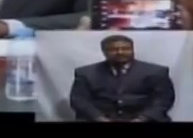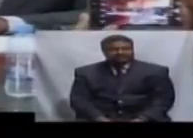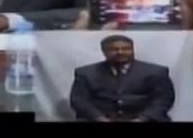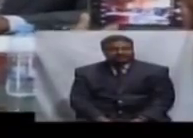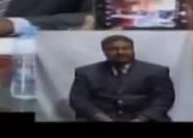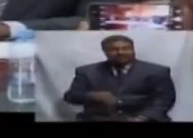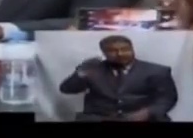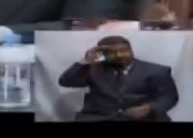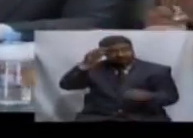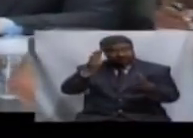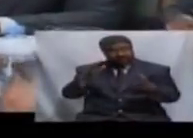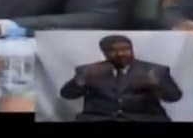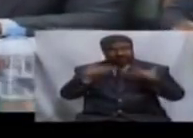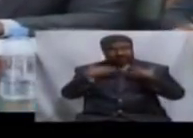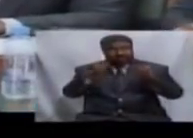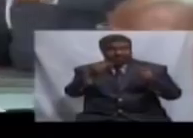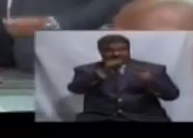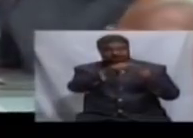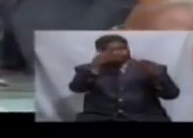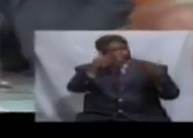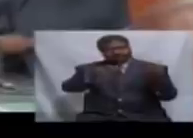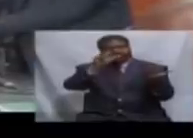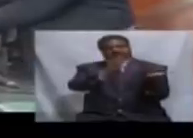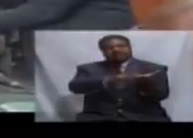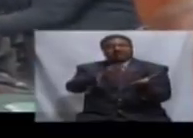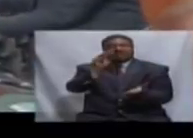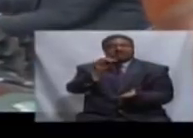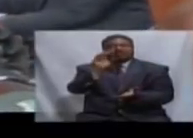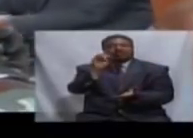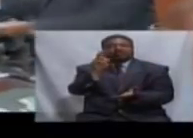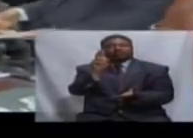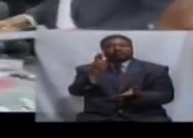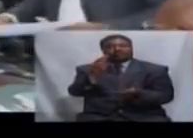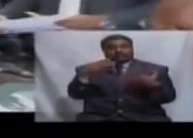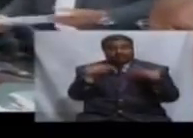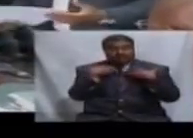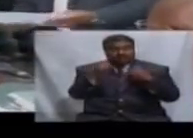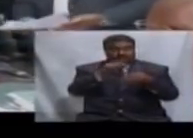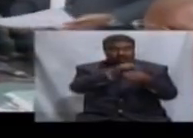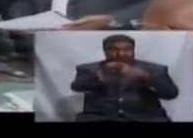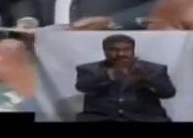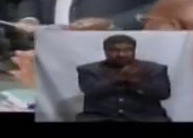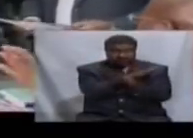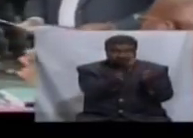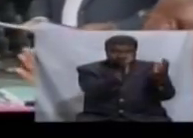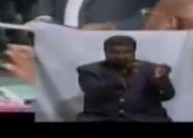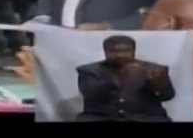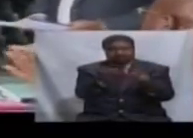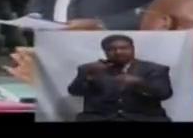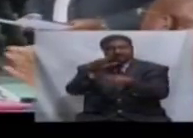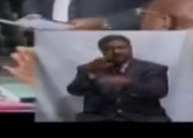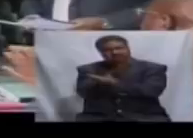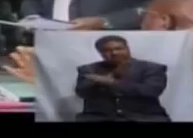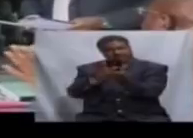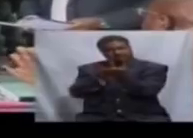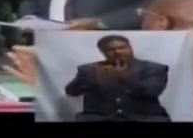The Ministry of Health signs a memorandum of understanding with the Health Profession Council of Zambia and the Zambia Medical